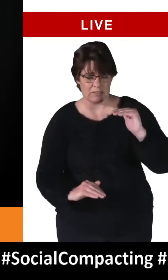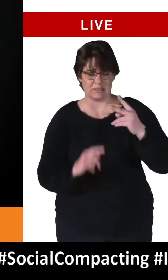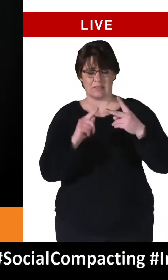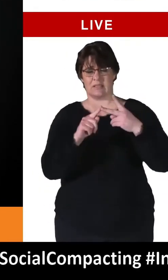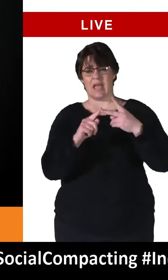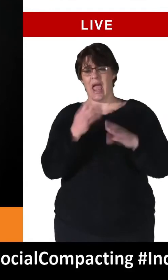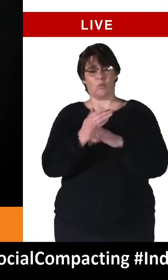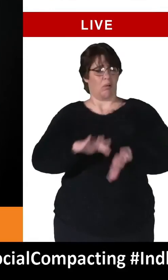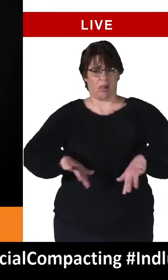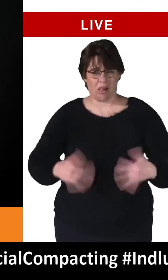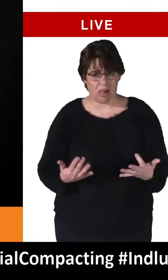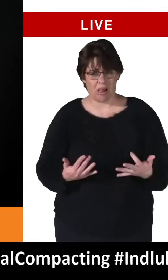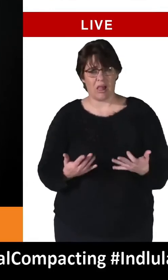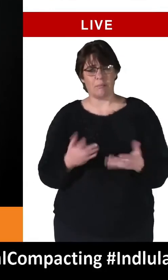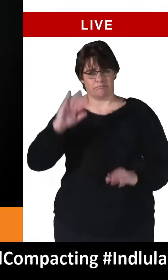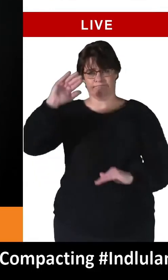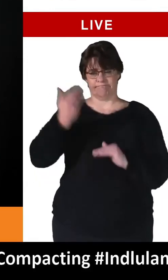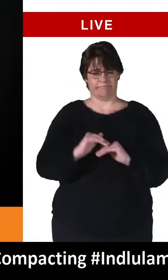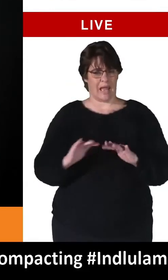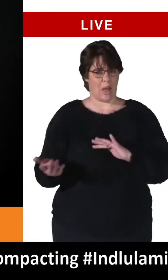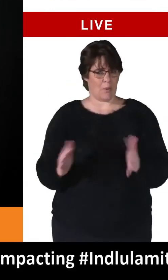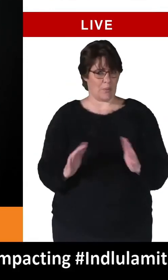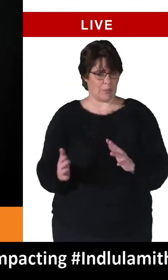and unemployment is reduced?